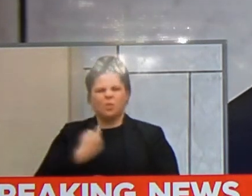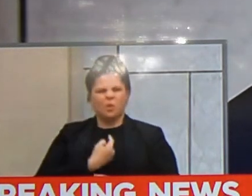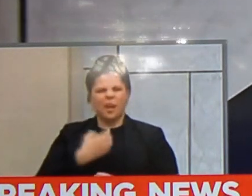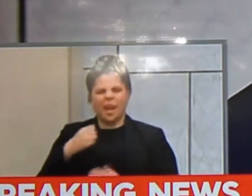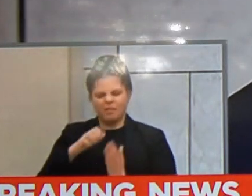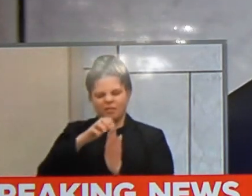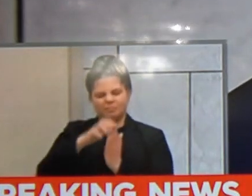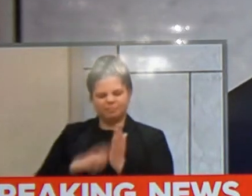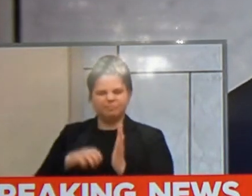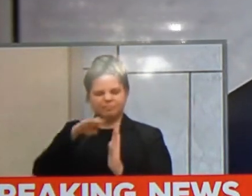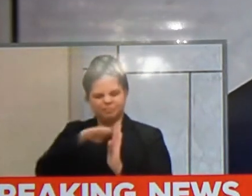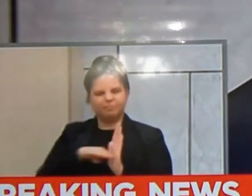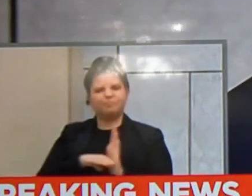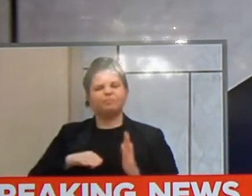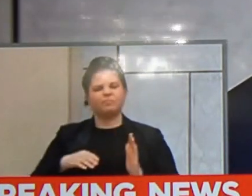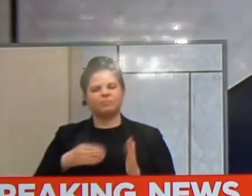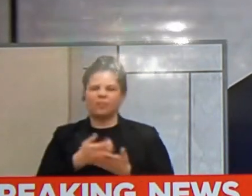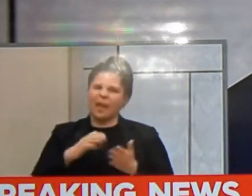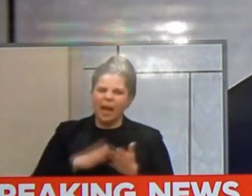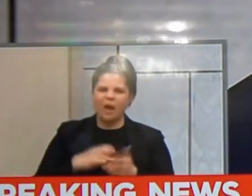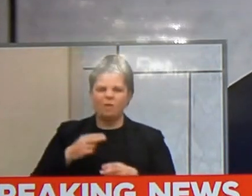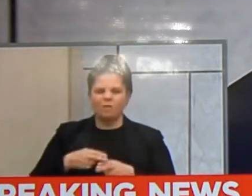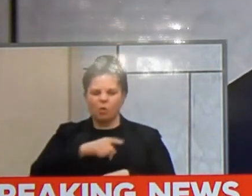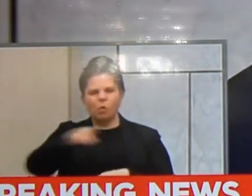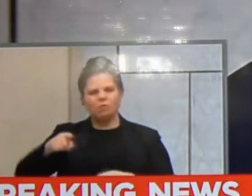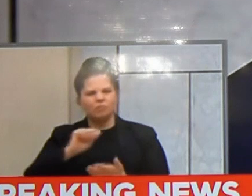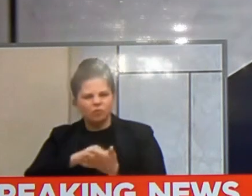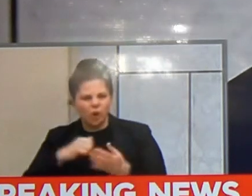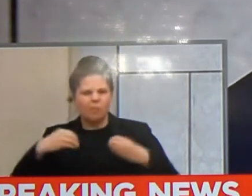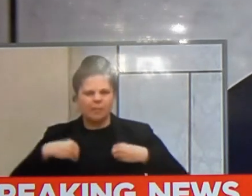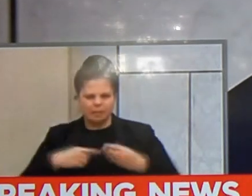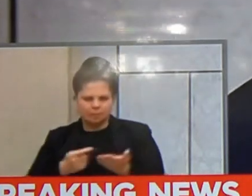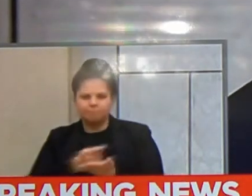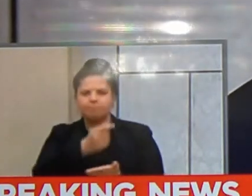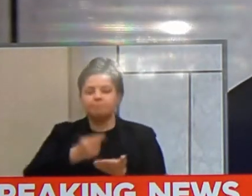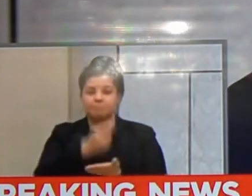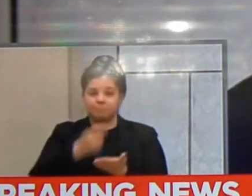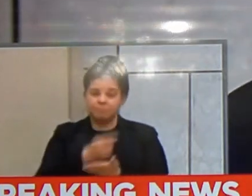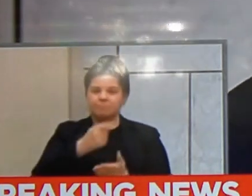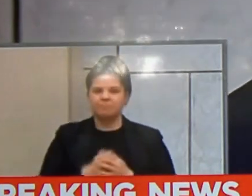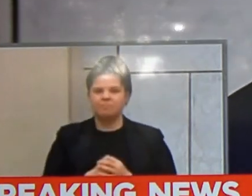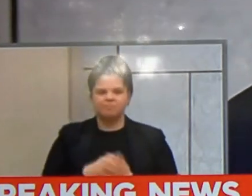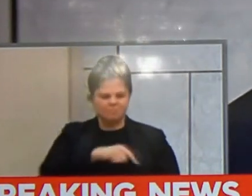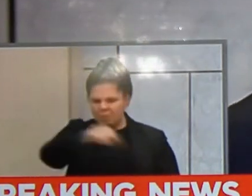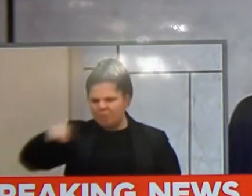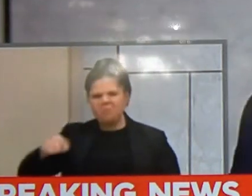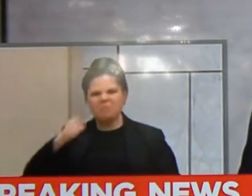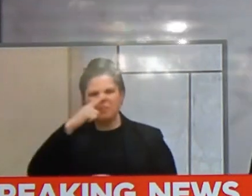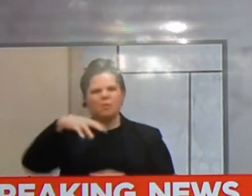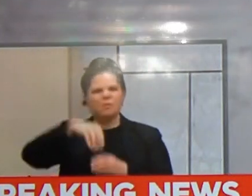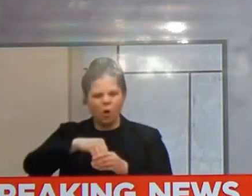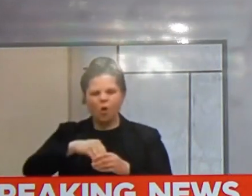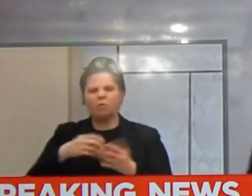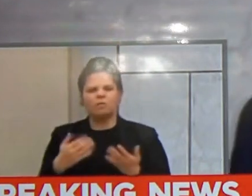practice for commercial tenancies, including retail tenancies, has been worked on by the various stakeholder groups representing